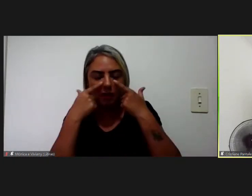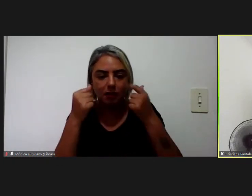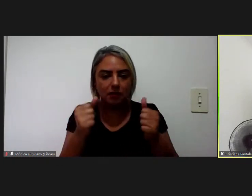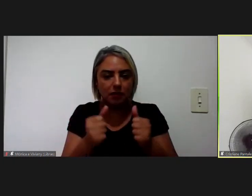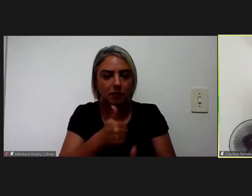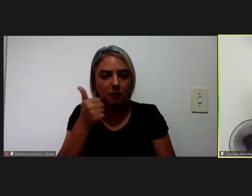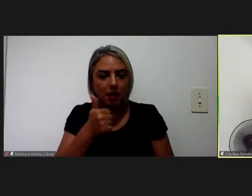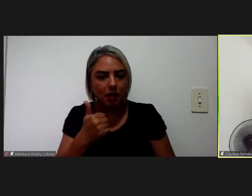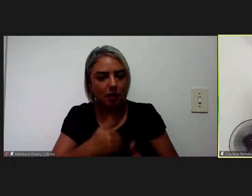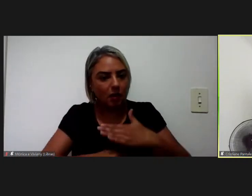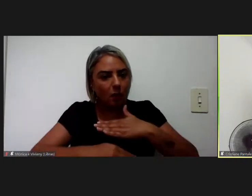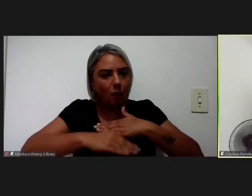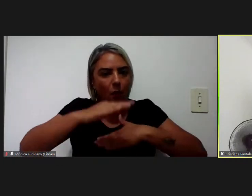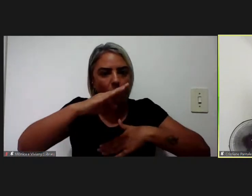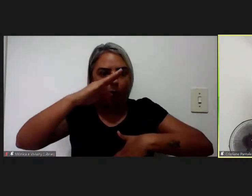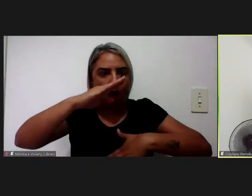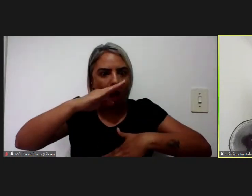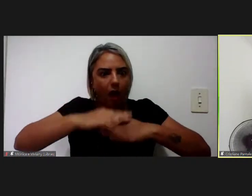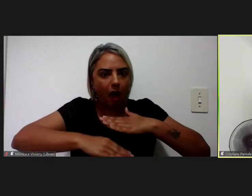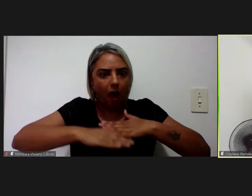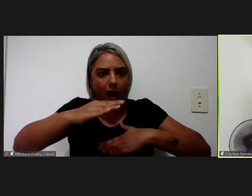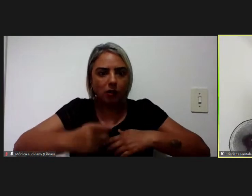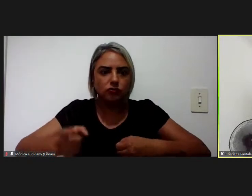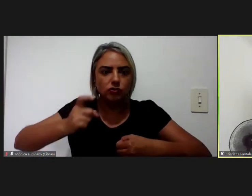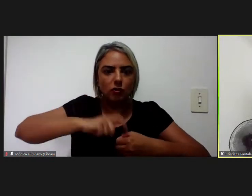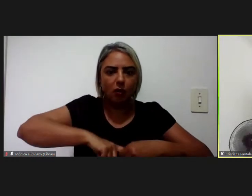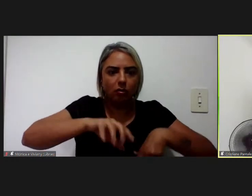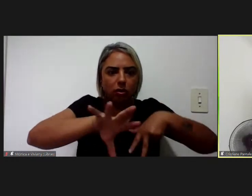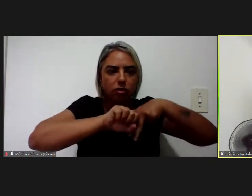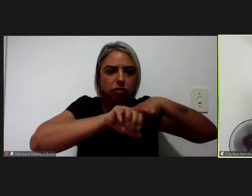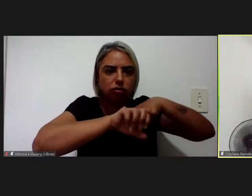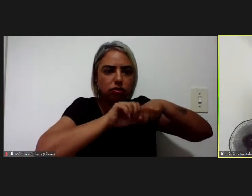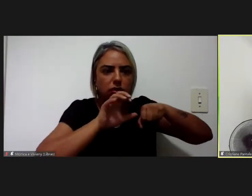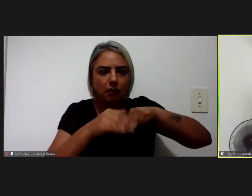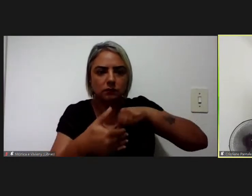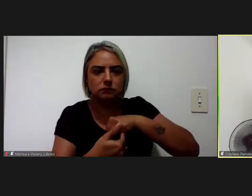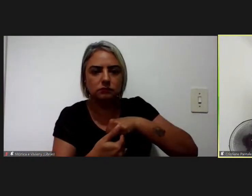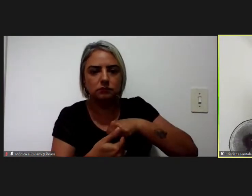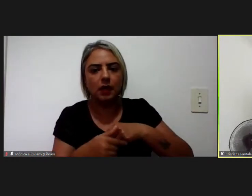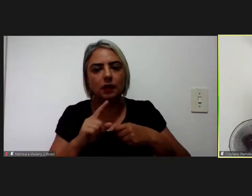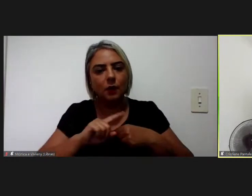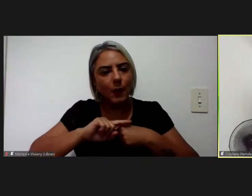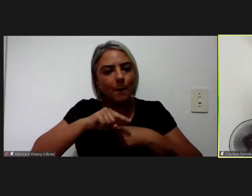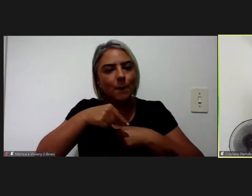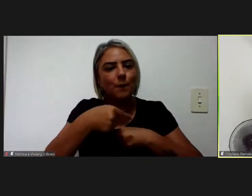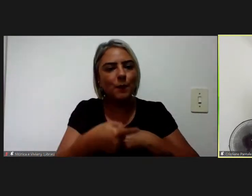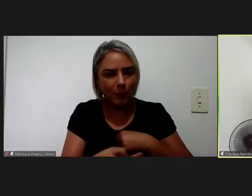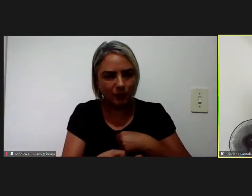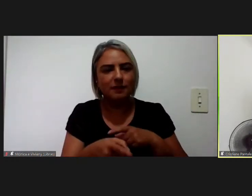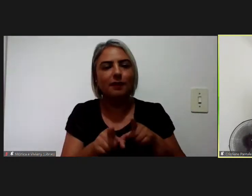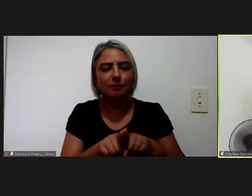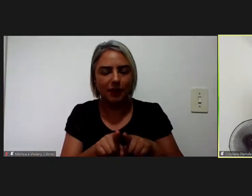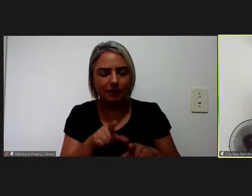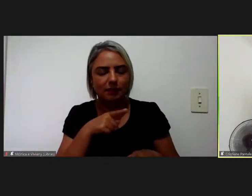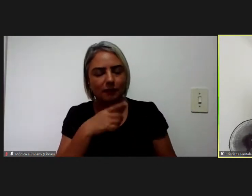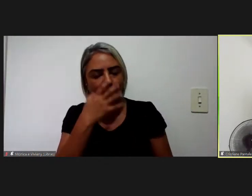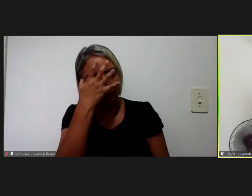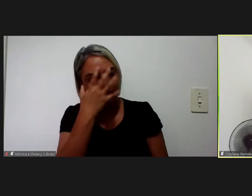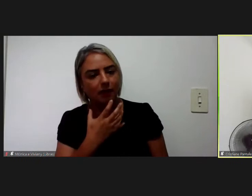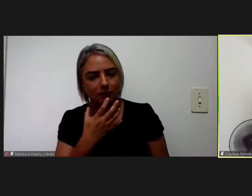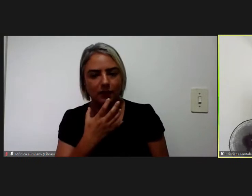primary care where we have an increase of COVID cases. So beyond the